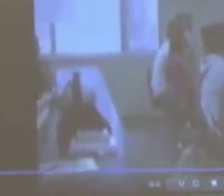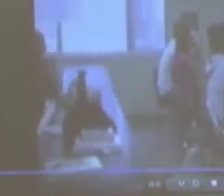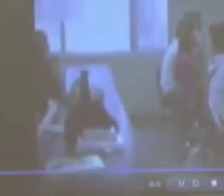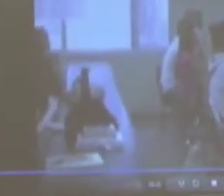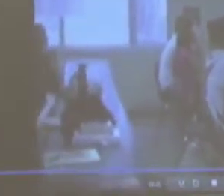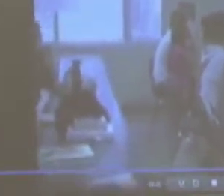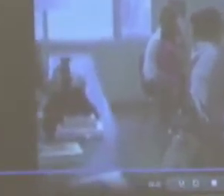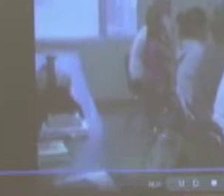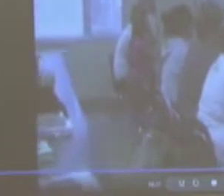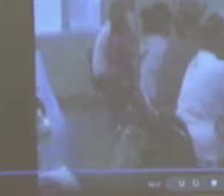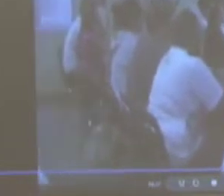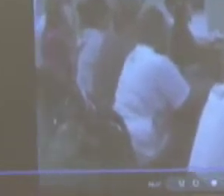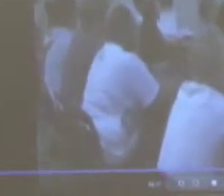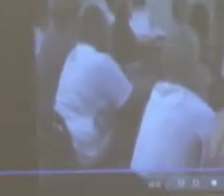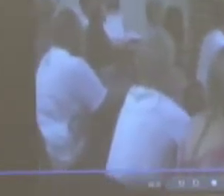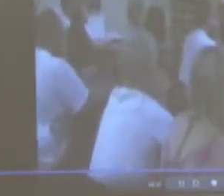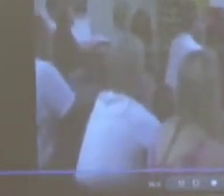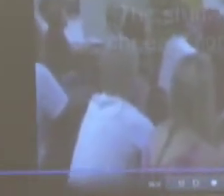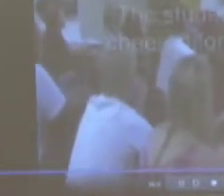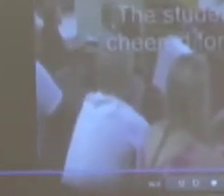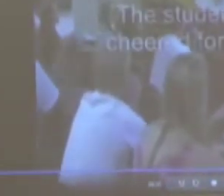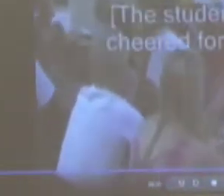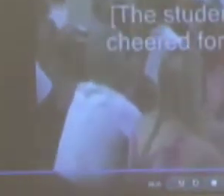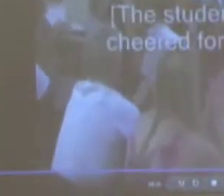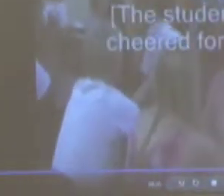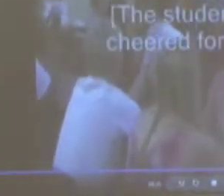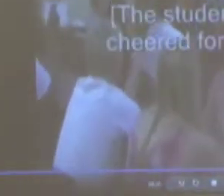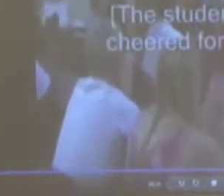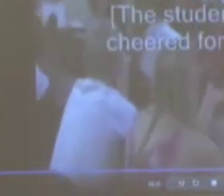Excellent. I'm going to give you a point for that.